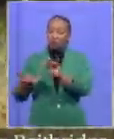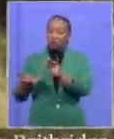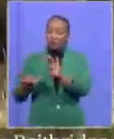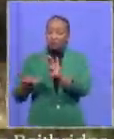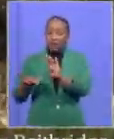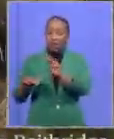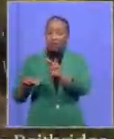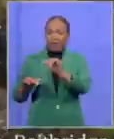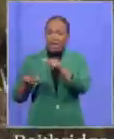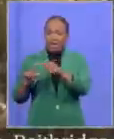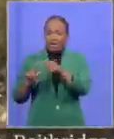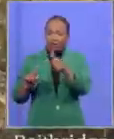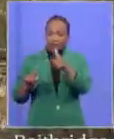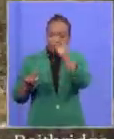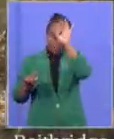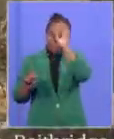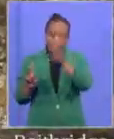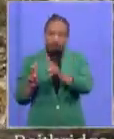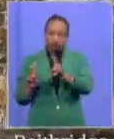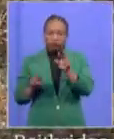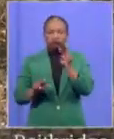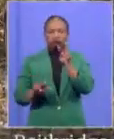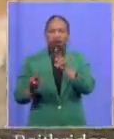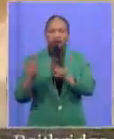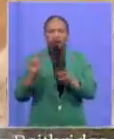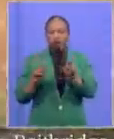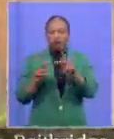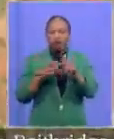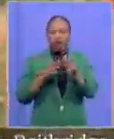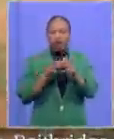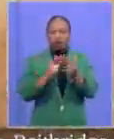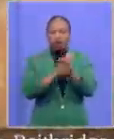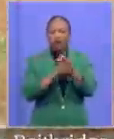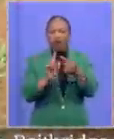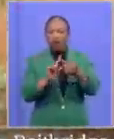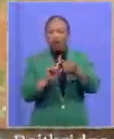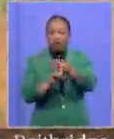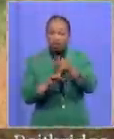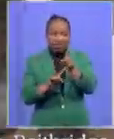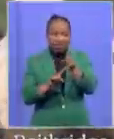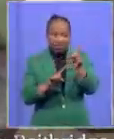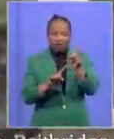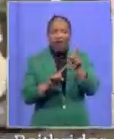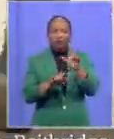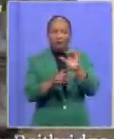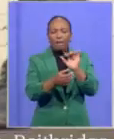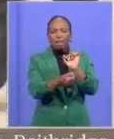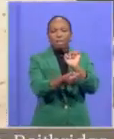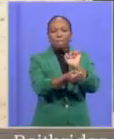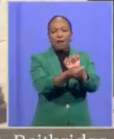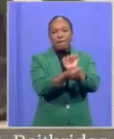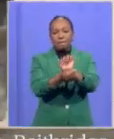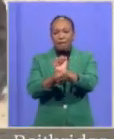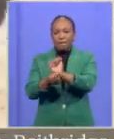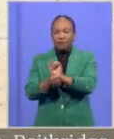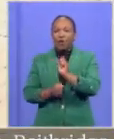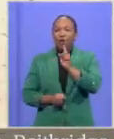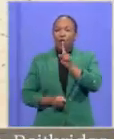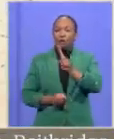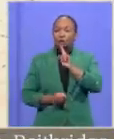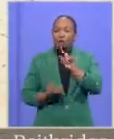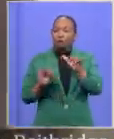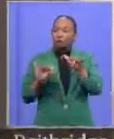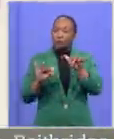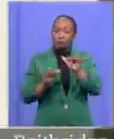ba kgonne gape go thibela go tshedišwa ga dithuto ntle le semolao le bafaladi bao ba sego molaong. Batho ba go feta sekete ba swerwe